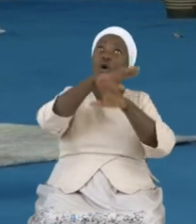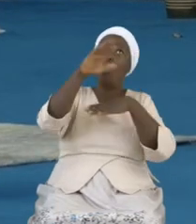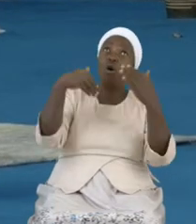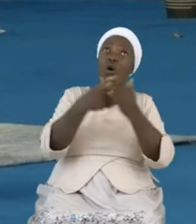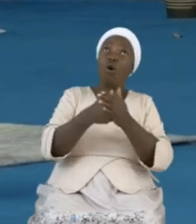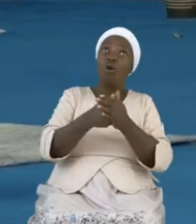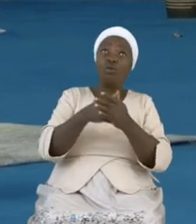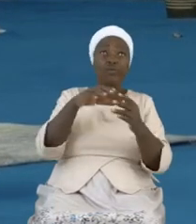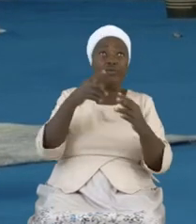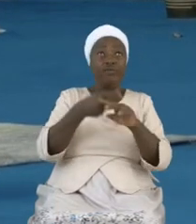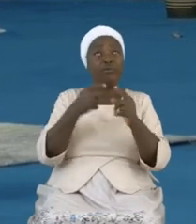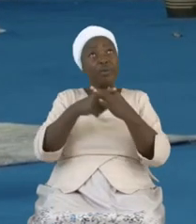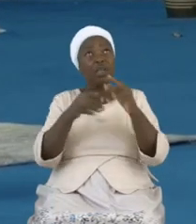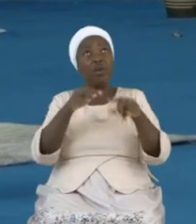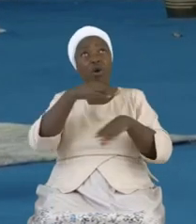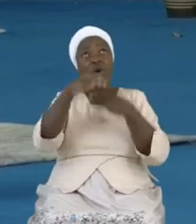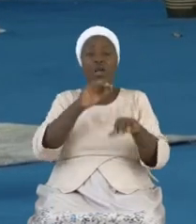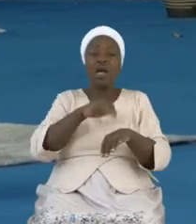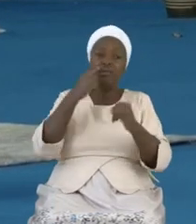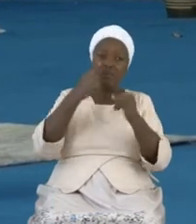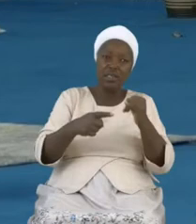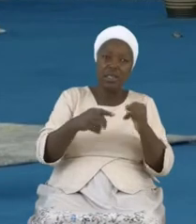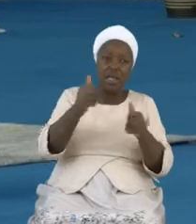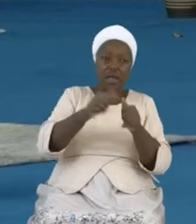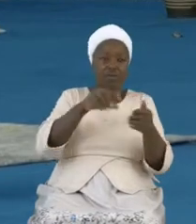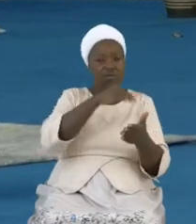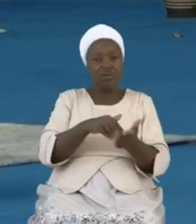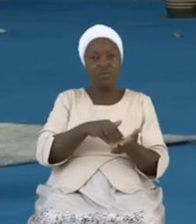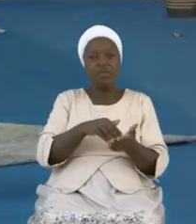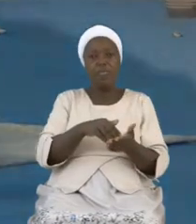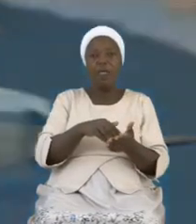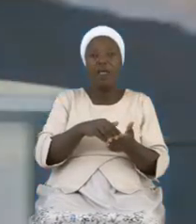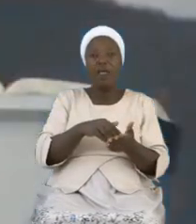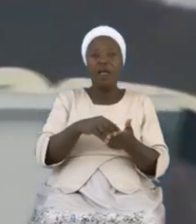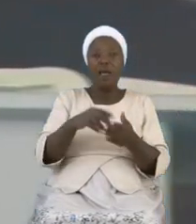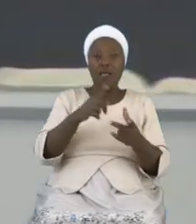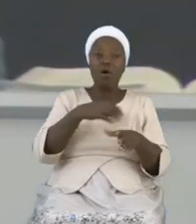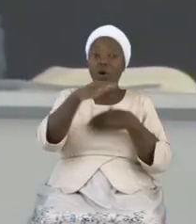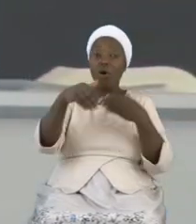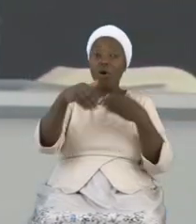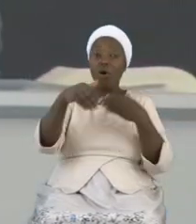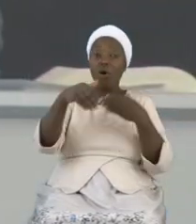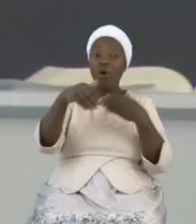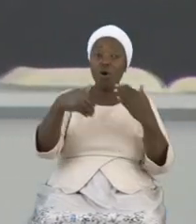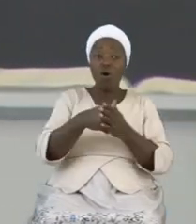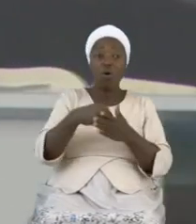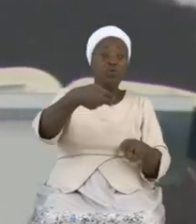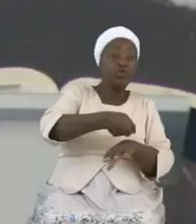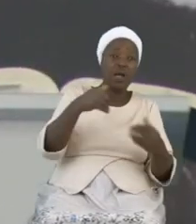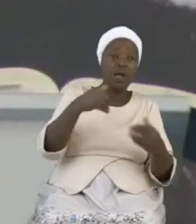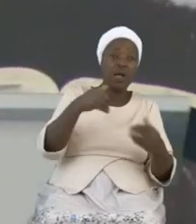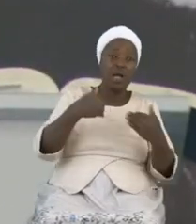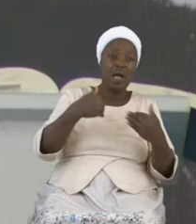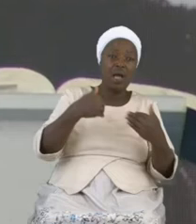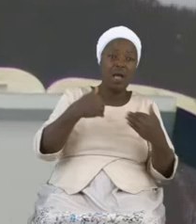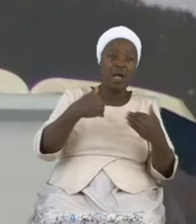the end, everyone in the middle. Look at this. All we like sheep have gone astray. We